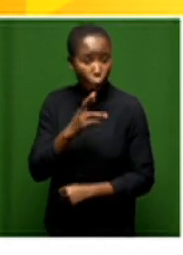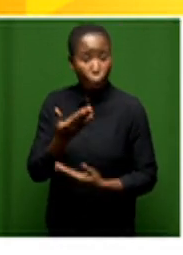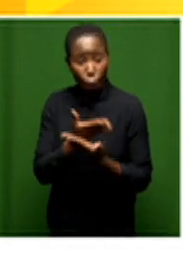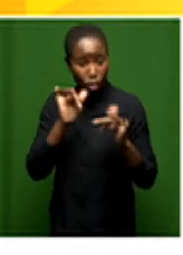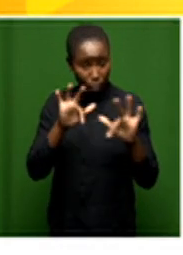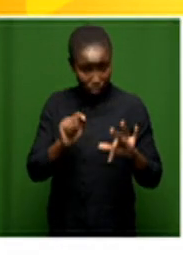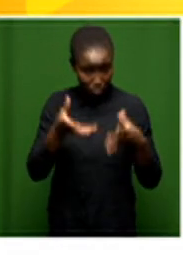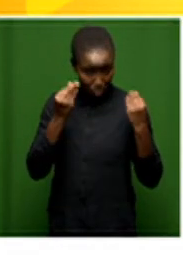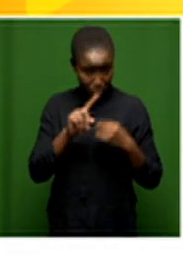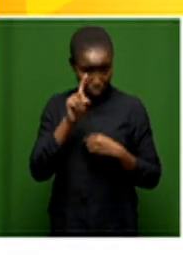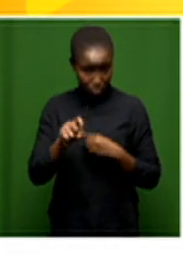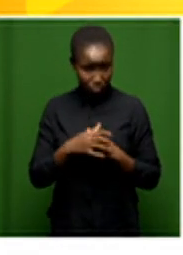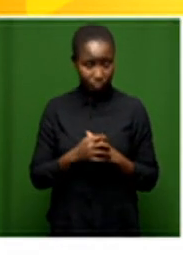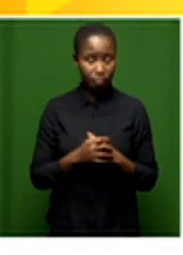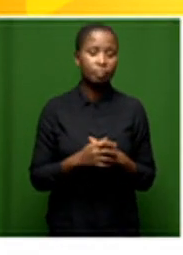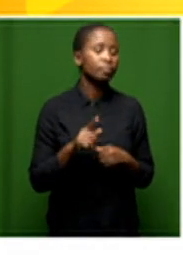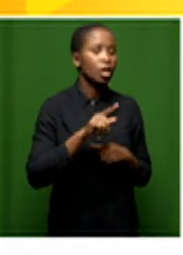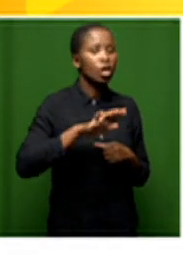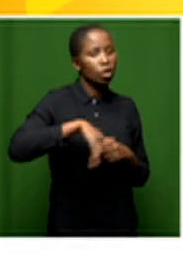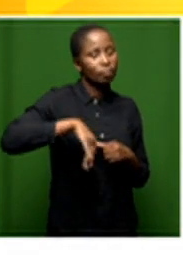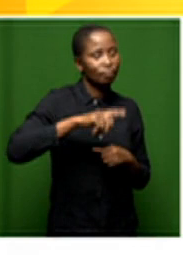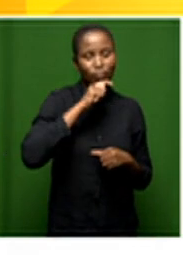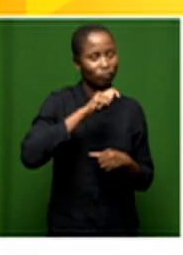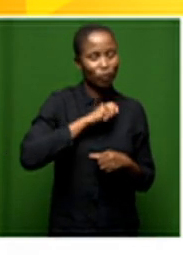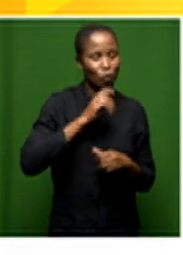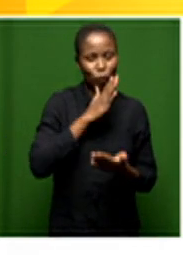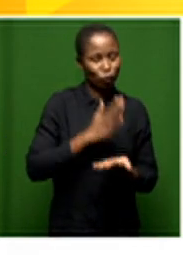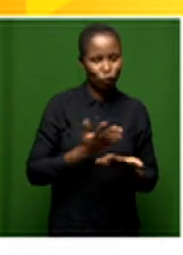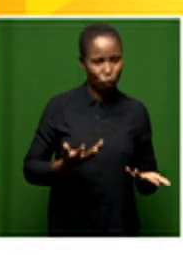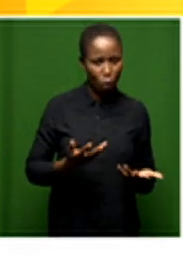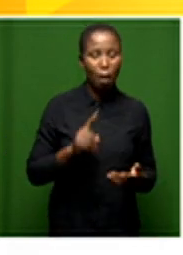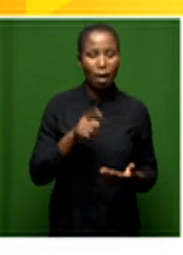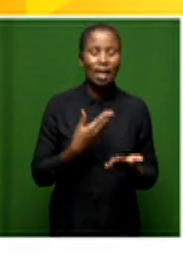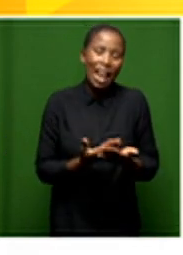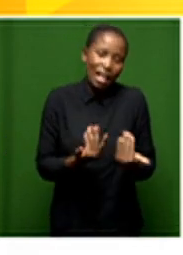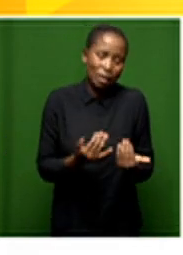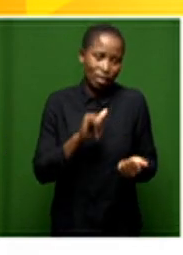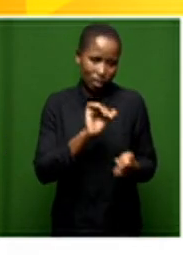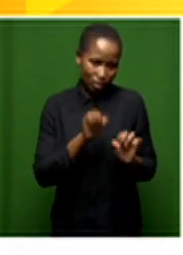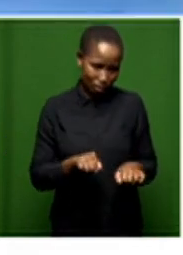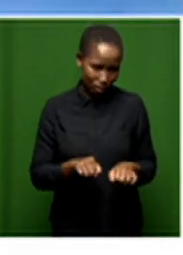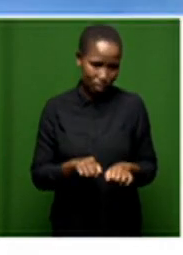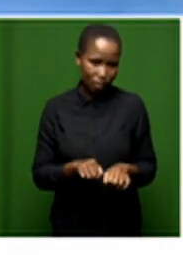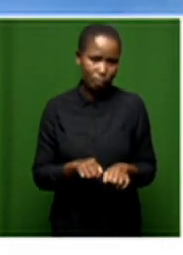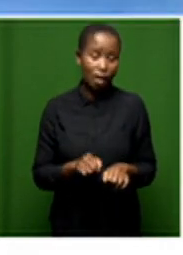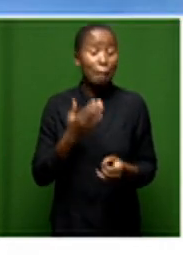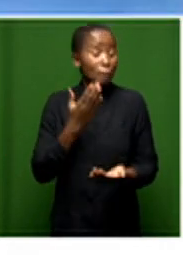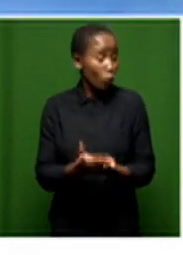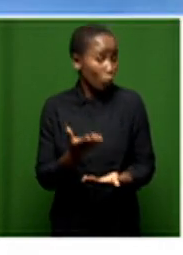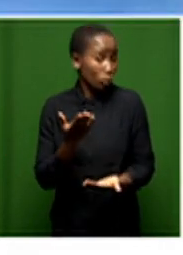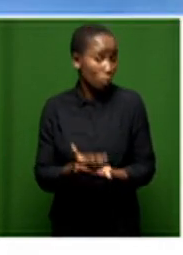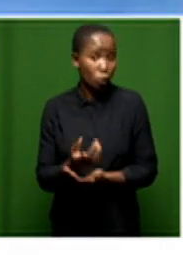get? Well, we're not sure yet, but I think we should expect that is what's going to happen. It is possible